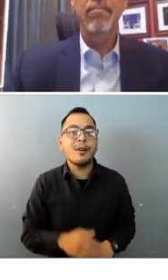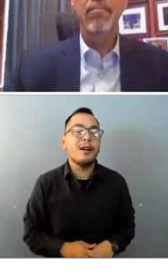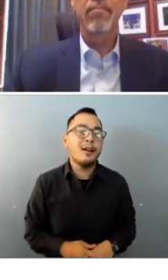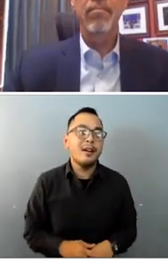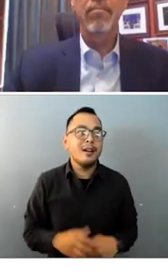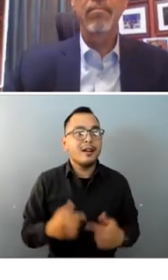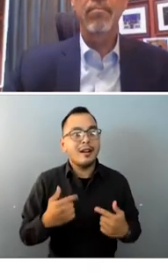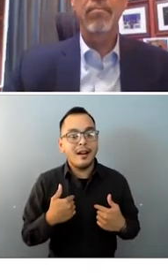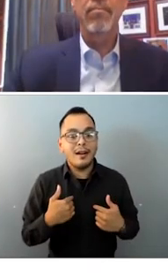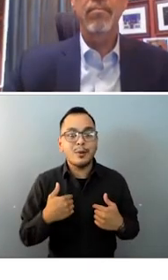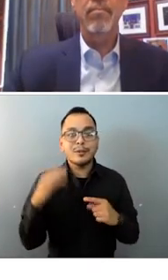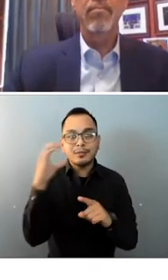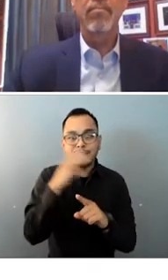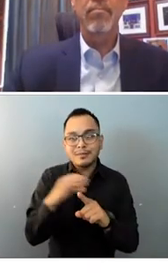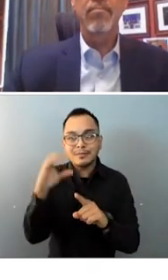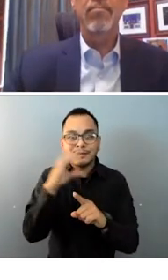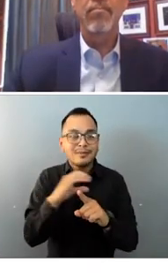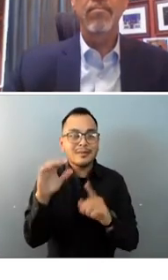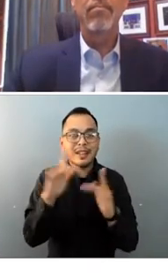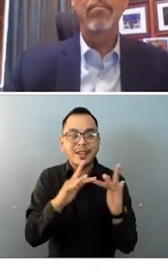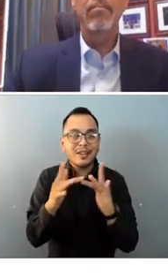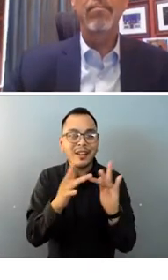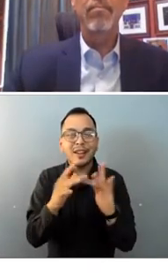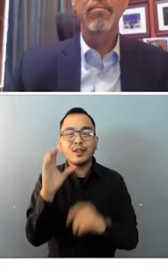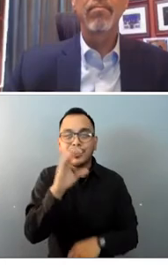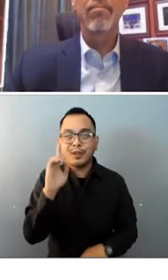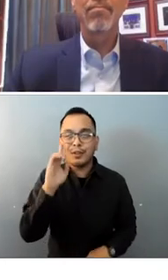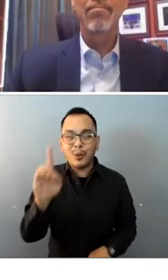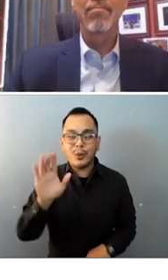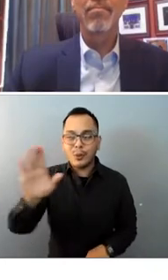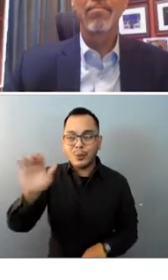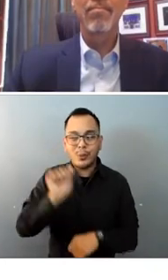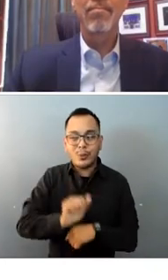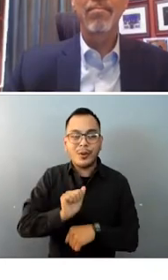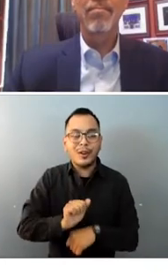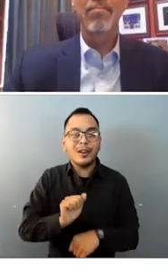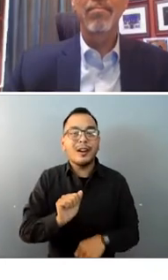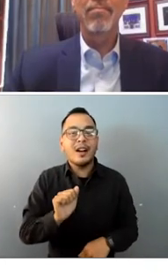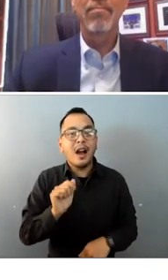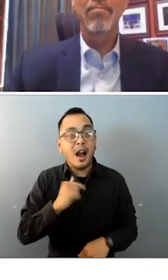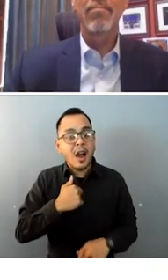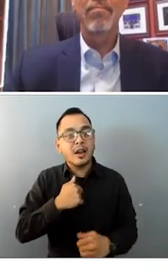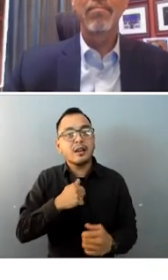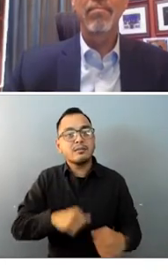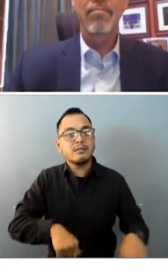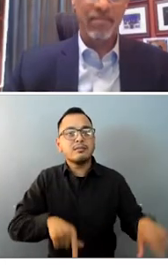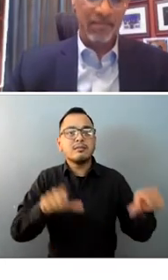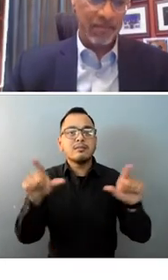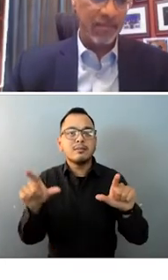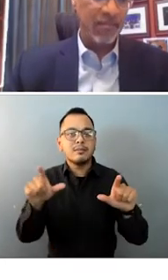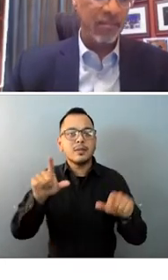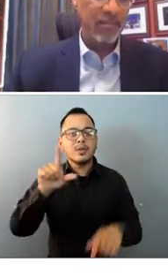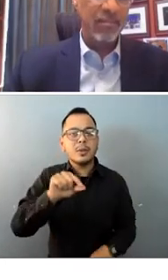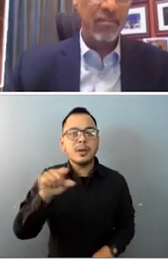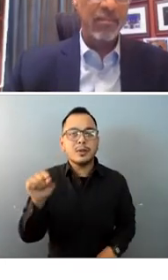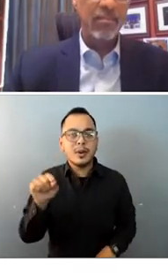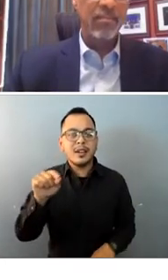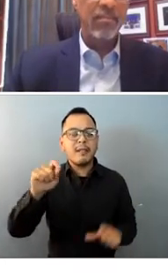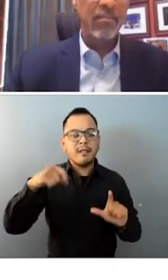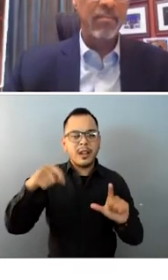I was kind of roaming around on the internet looking for some of the work that you've done, I came across a